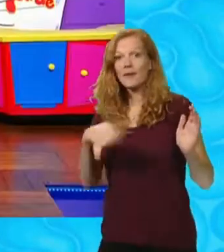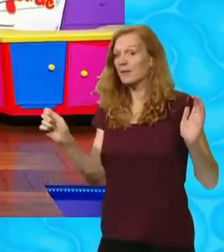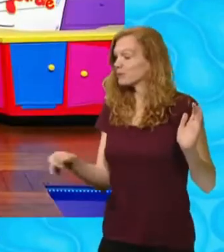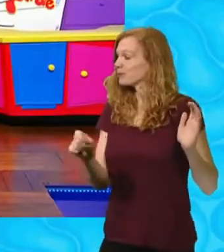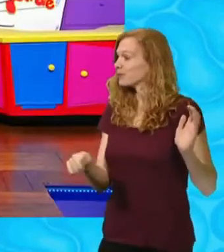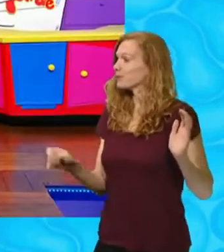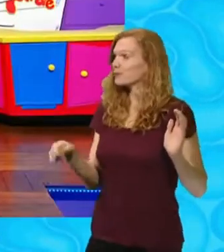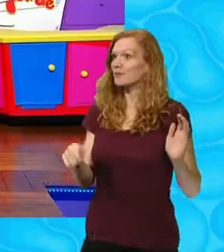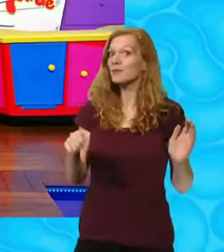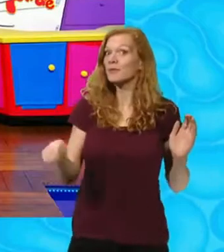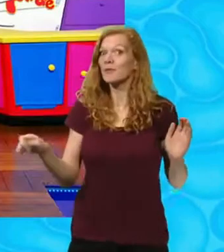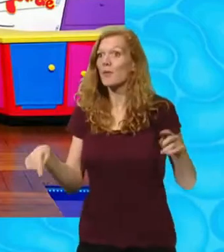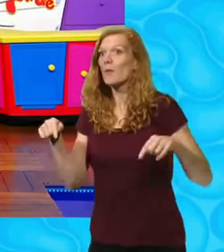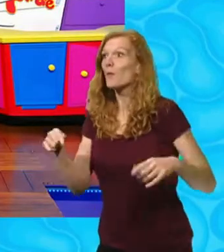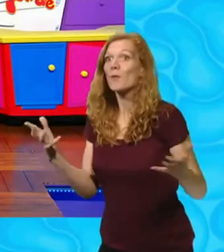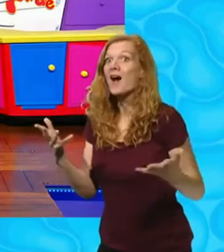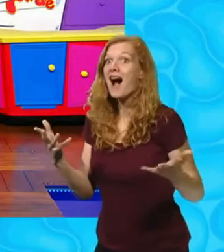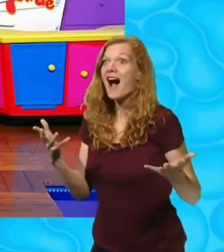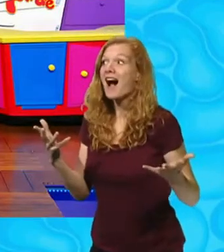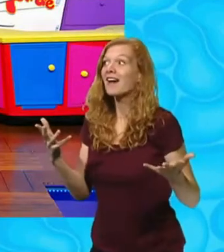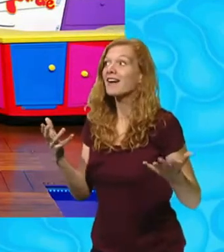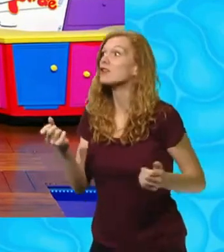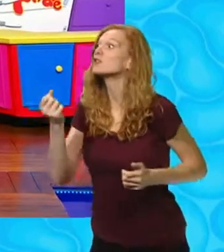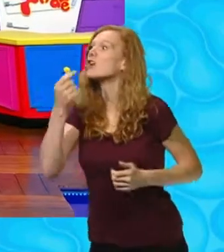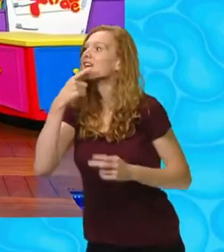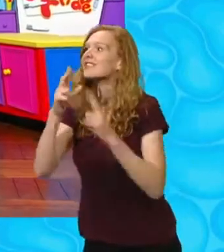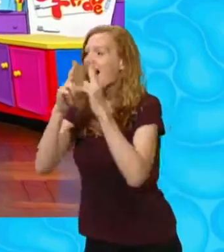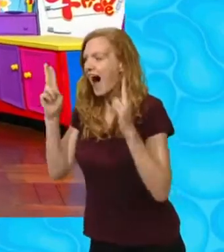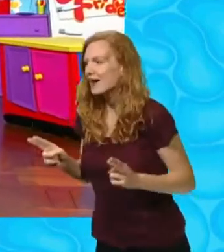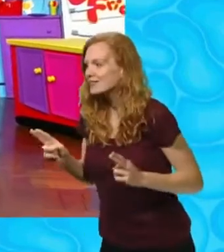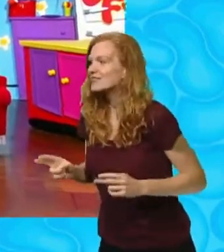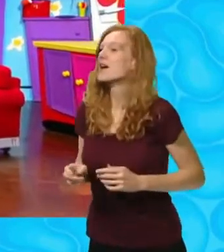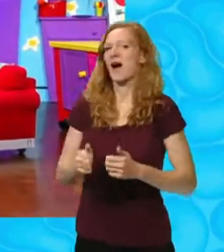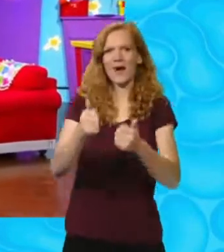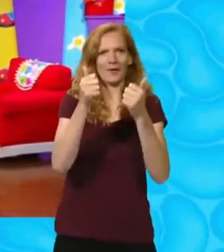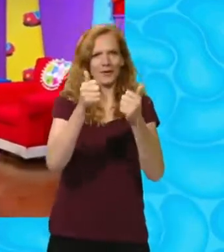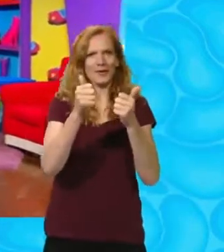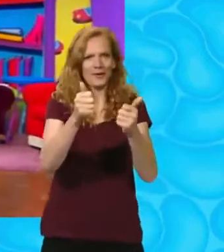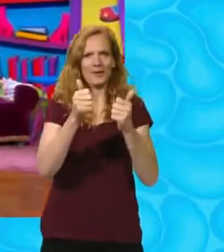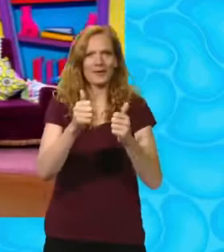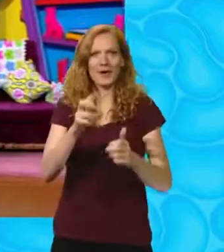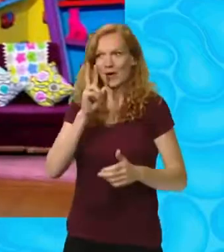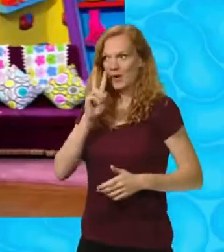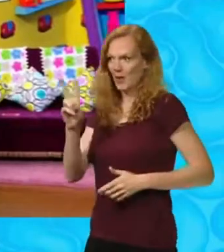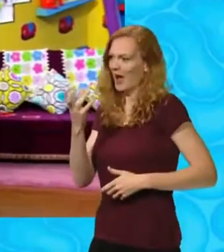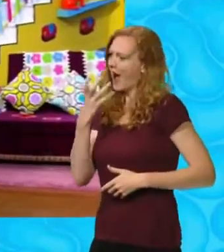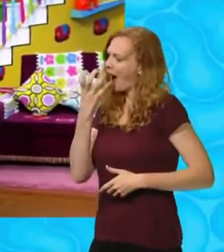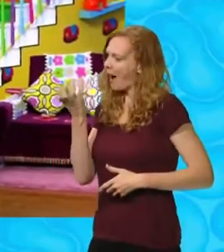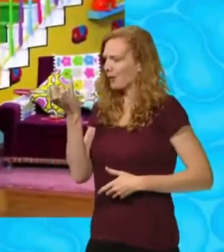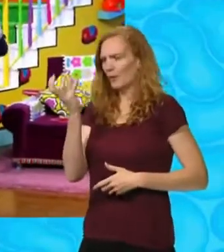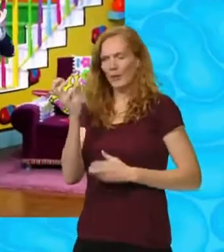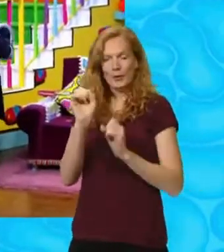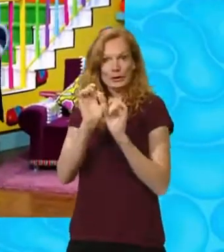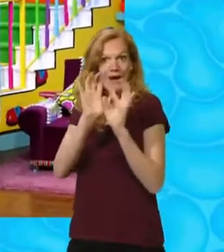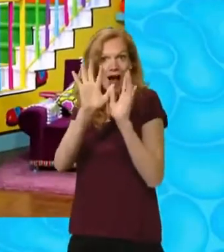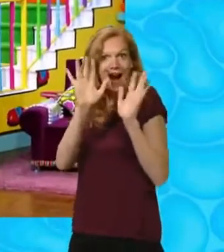Yes, very good. Oh, now look at that. Look at that. A perfectly polished and dust-free apple. Oh, that's going